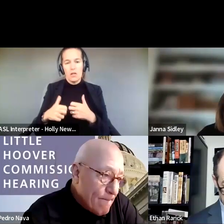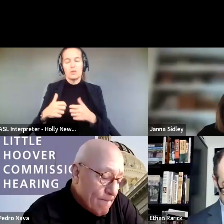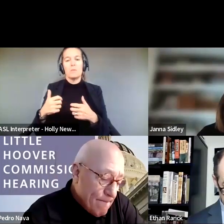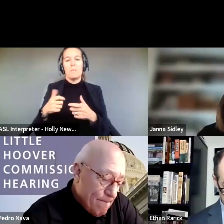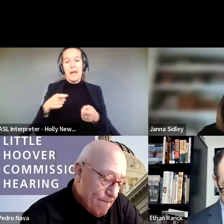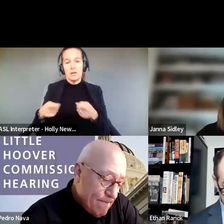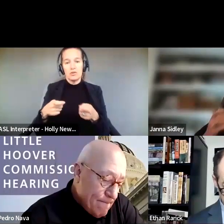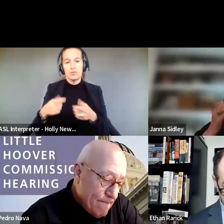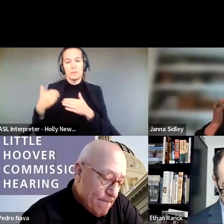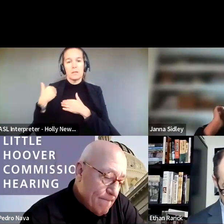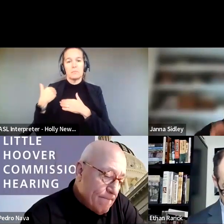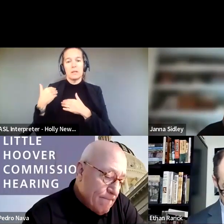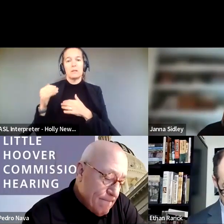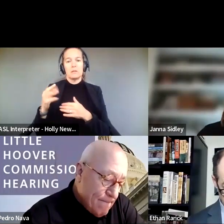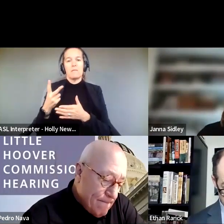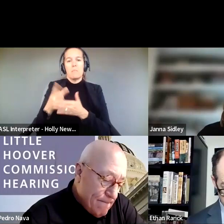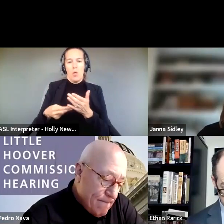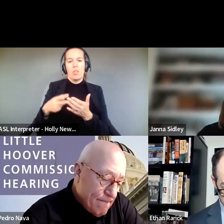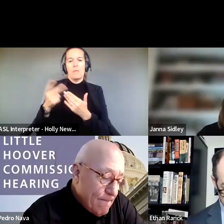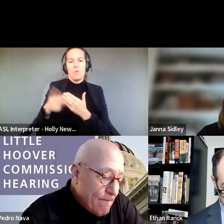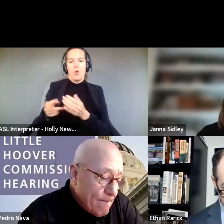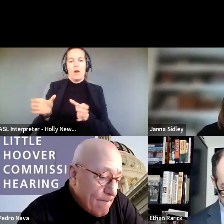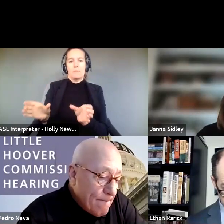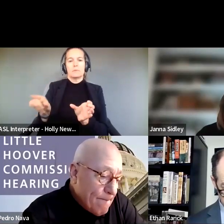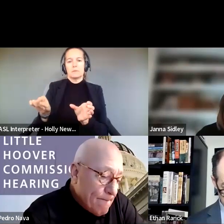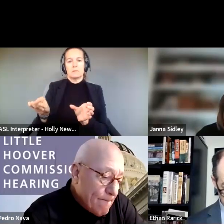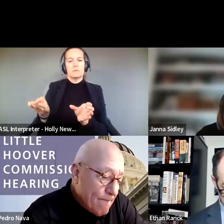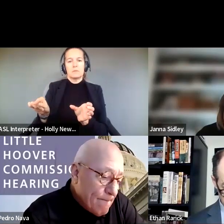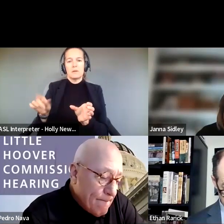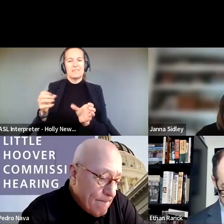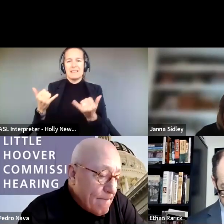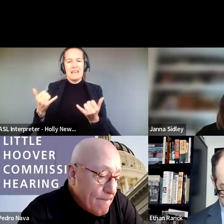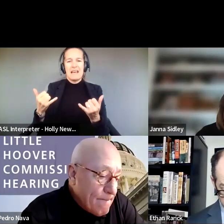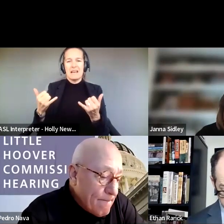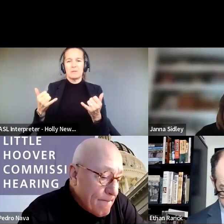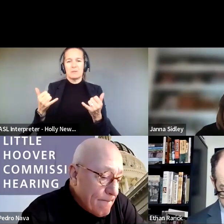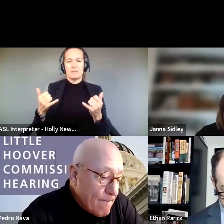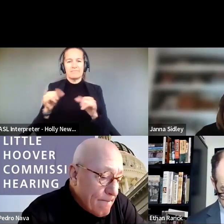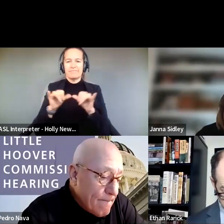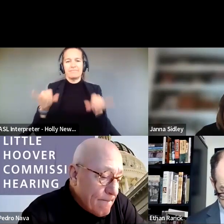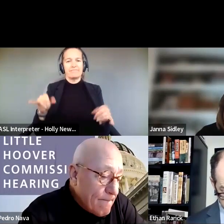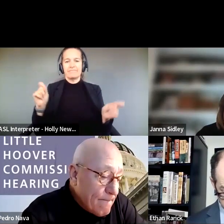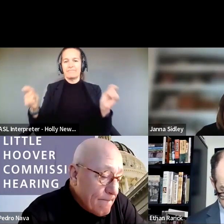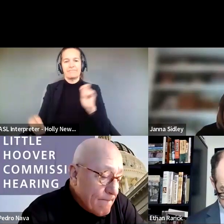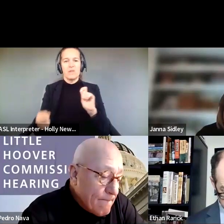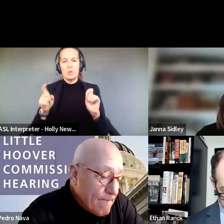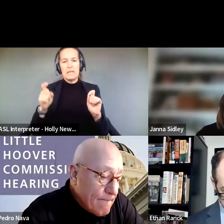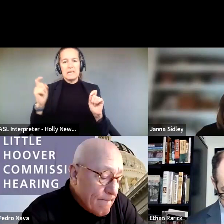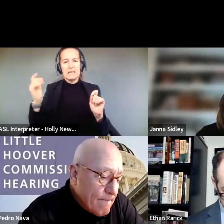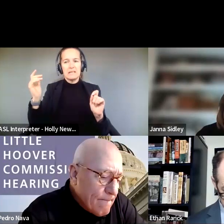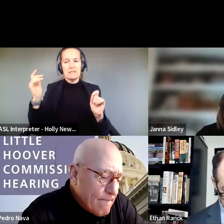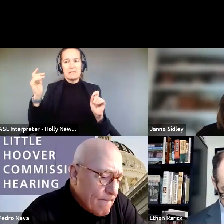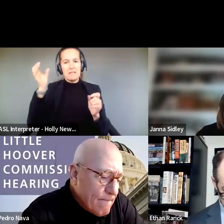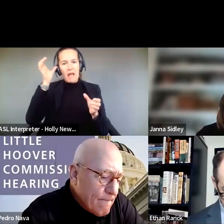both programs. It is a paradigm change. You need knowledgeable people